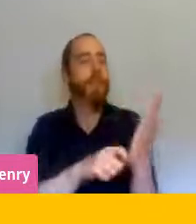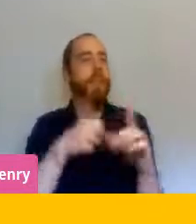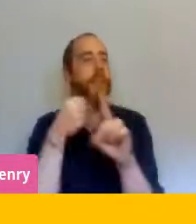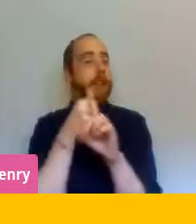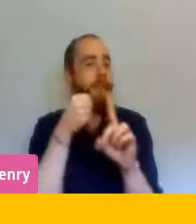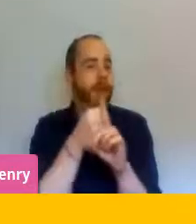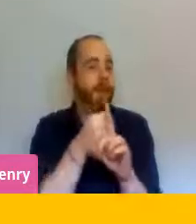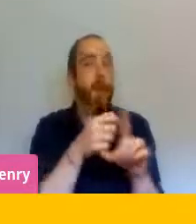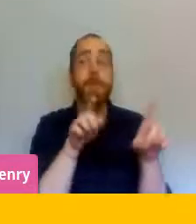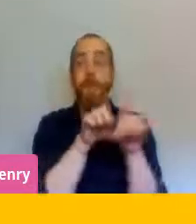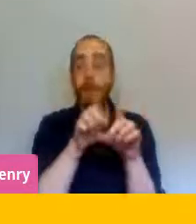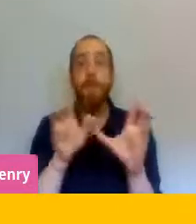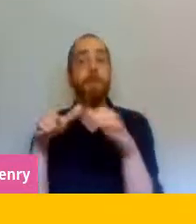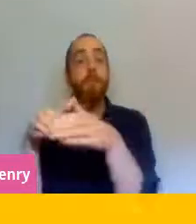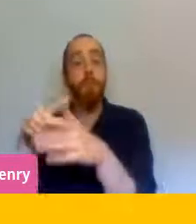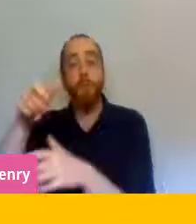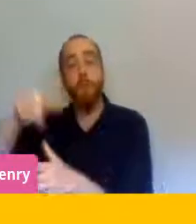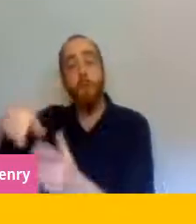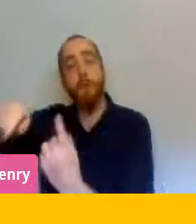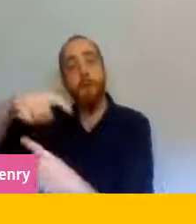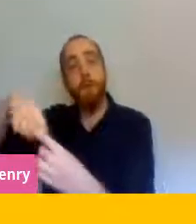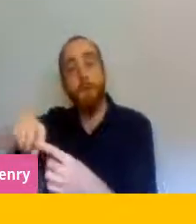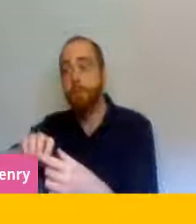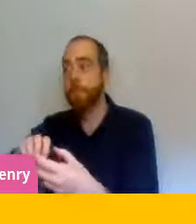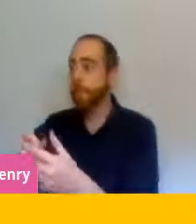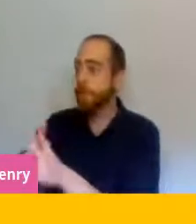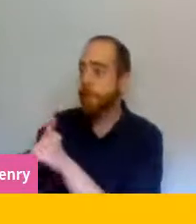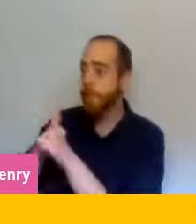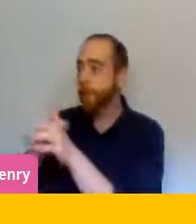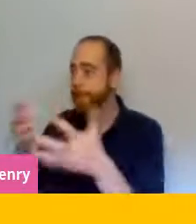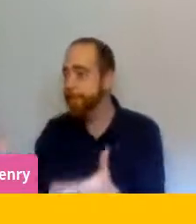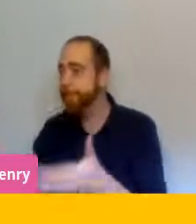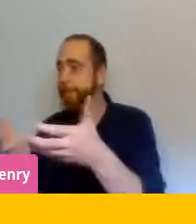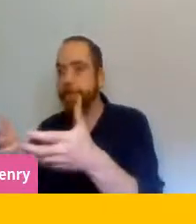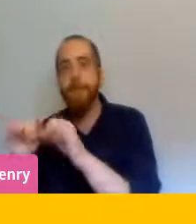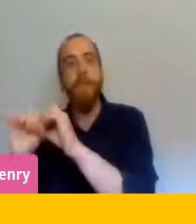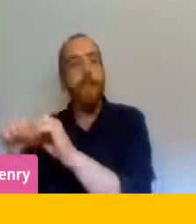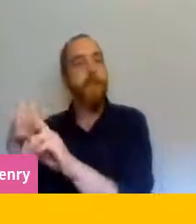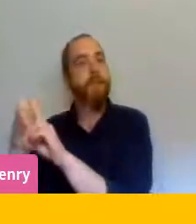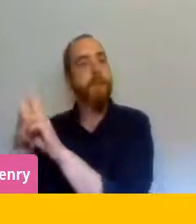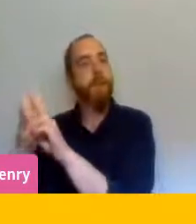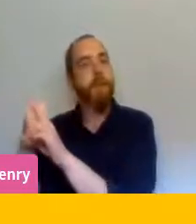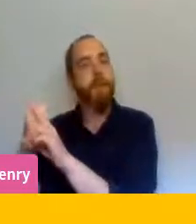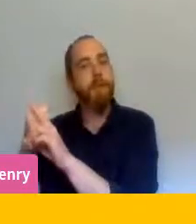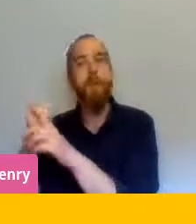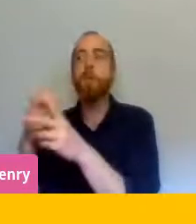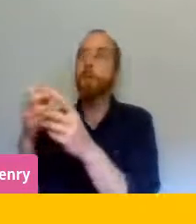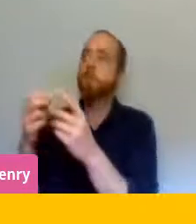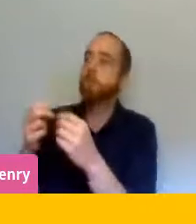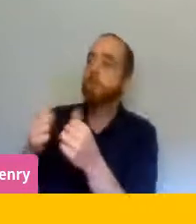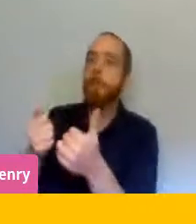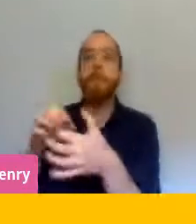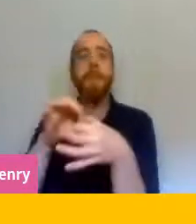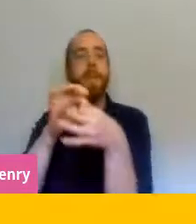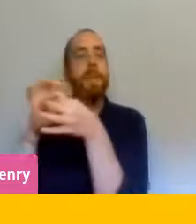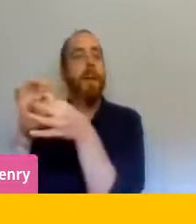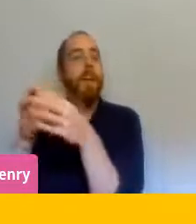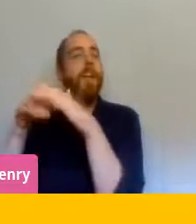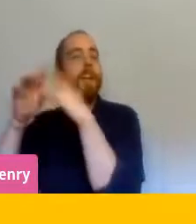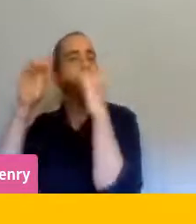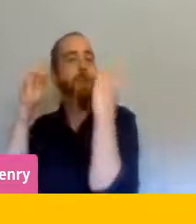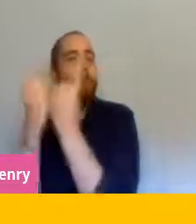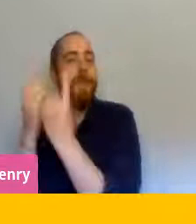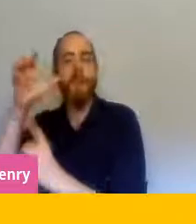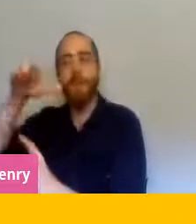groups of students to develop their sort of own campaigns. So we met with friendly student societies, gave them tips on how to build an